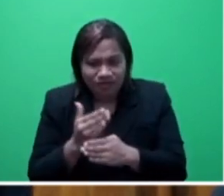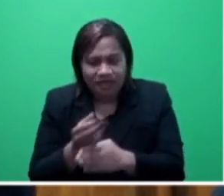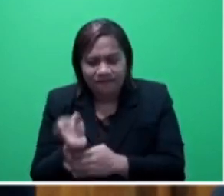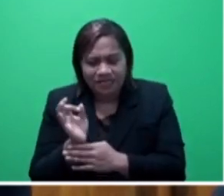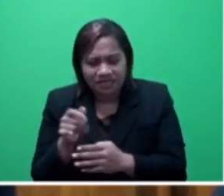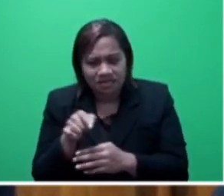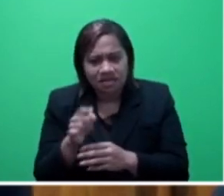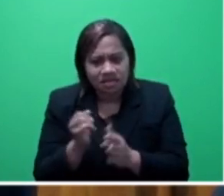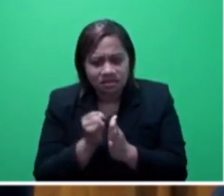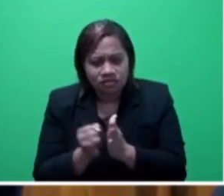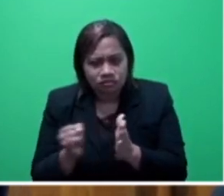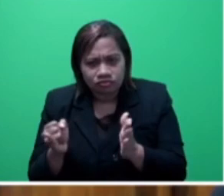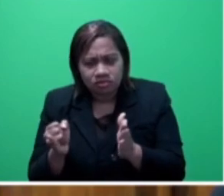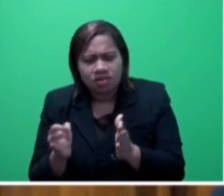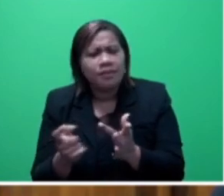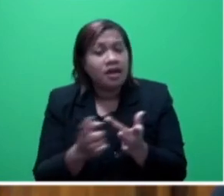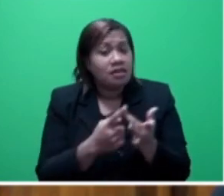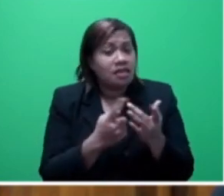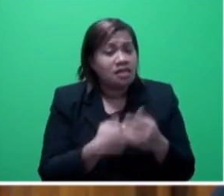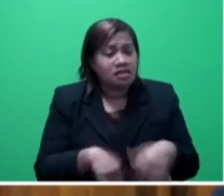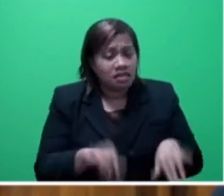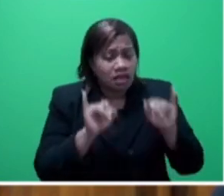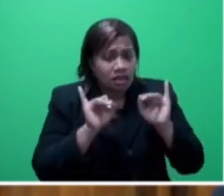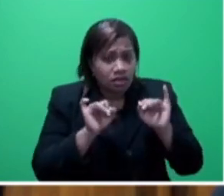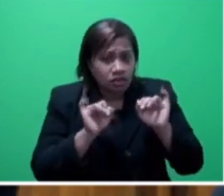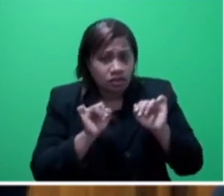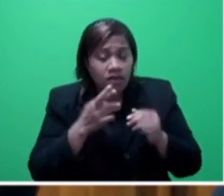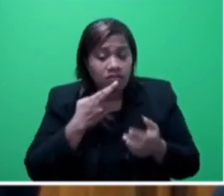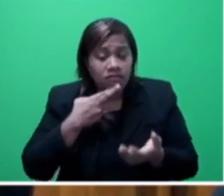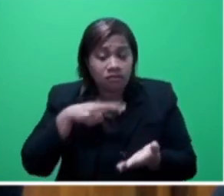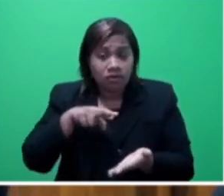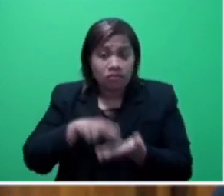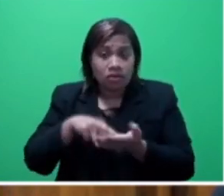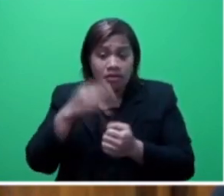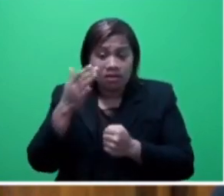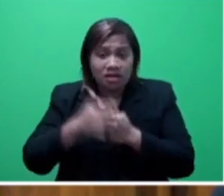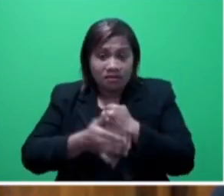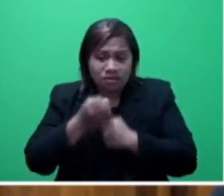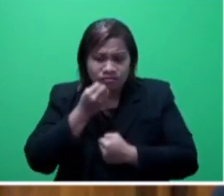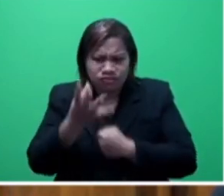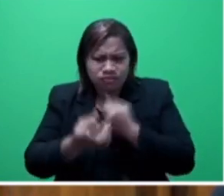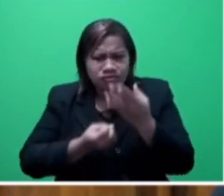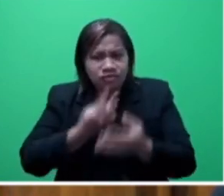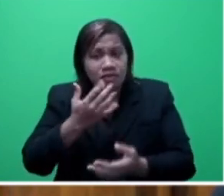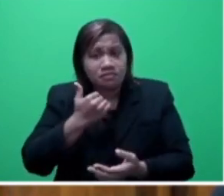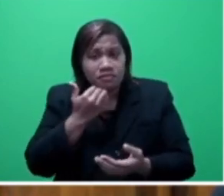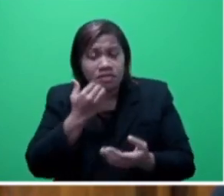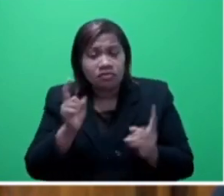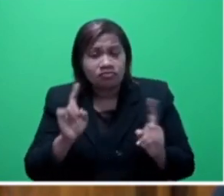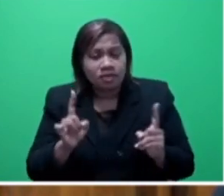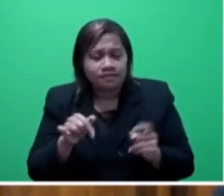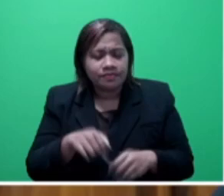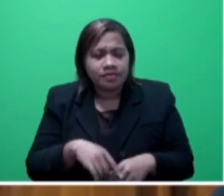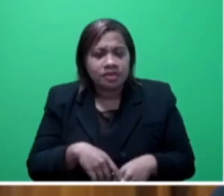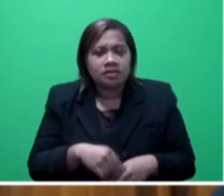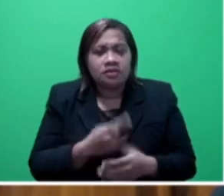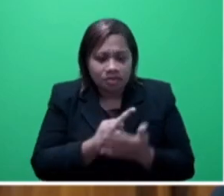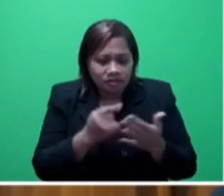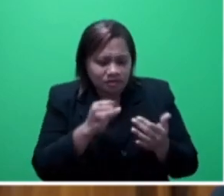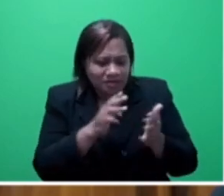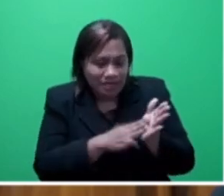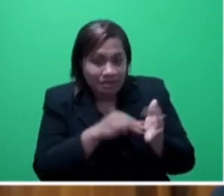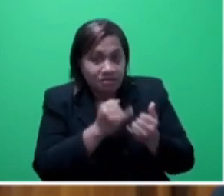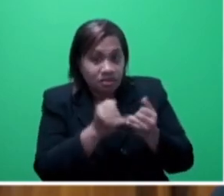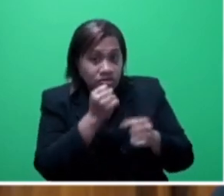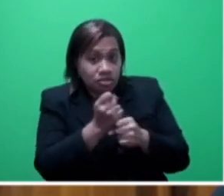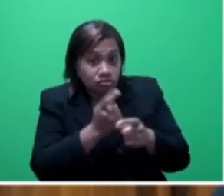other issue which the report doesn't mention much, except the MSG trade agreement, which